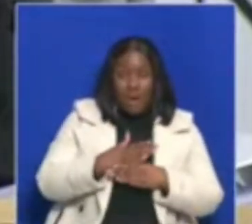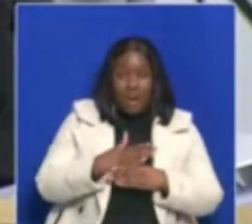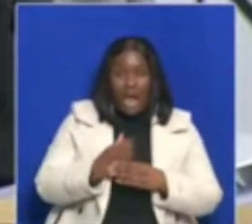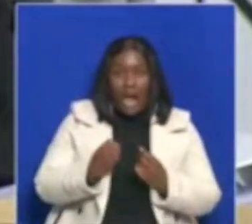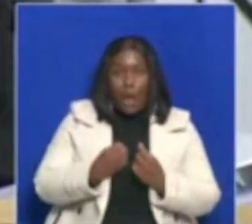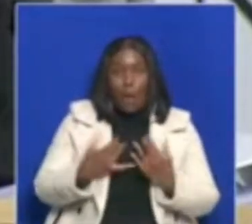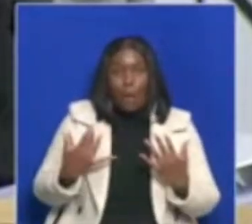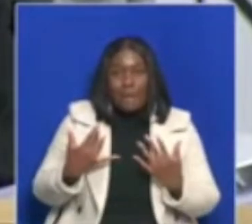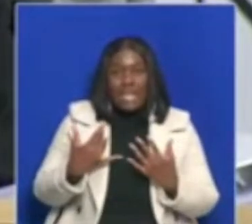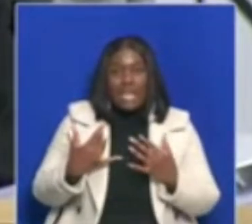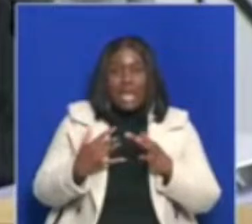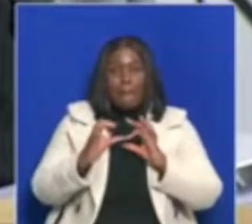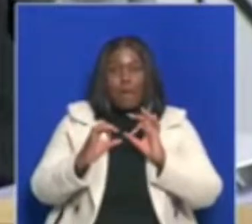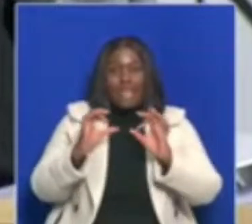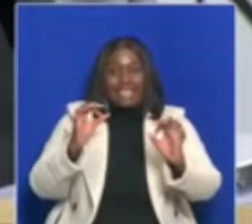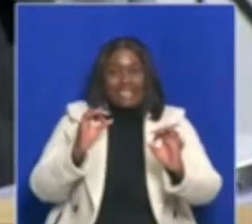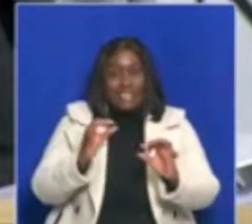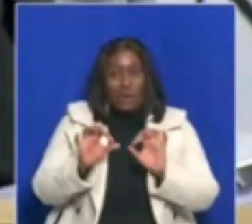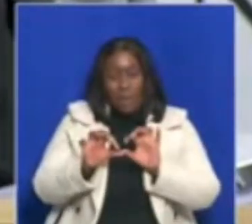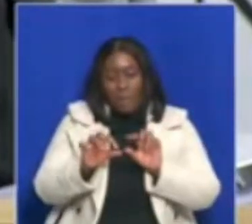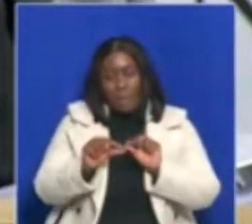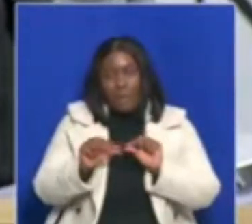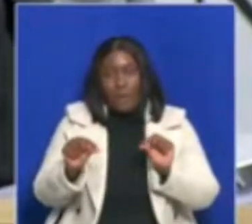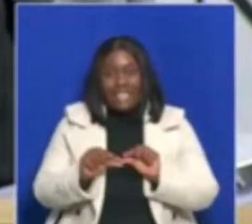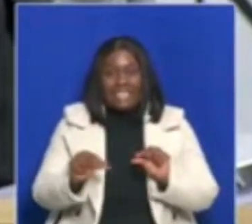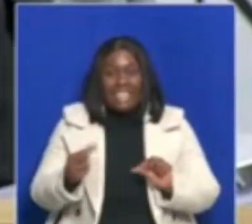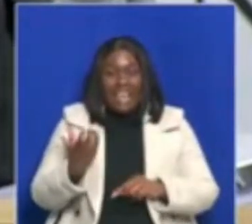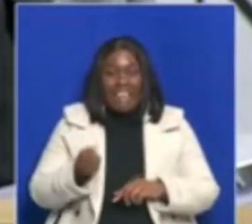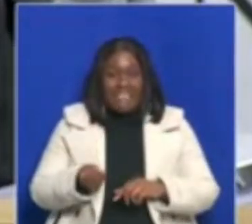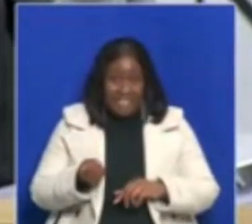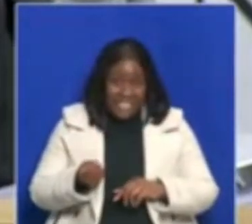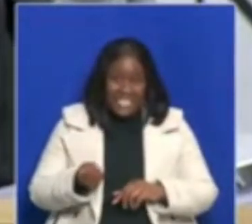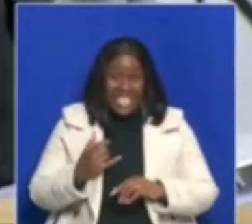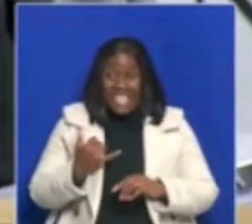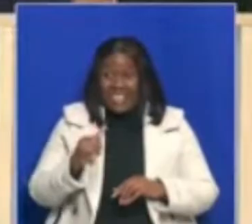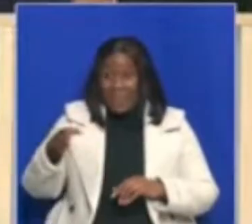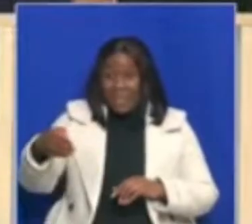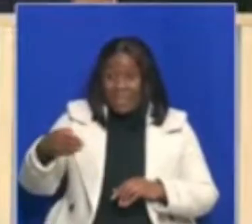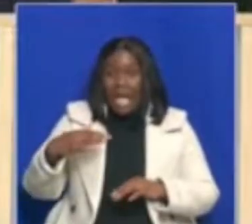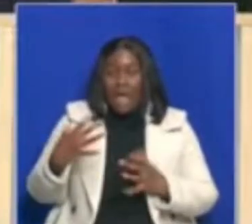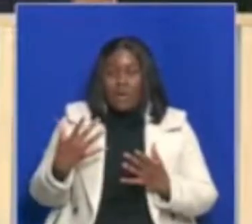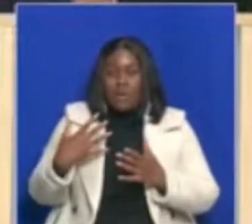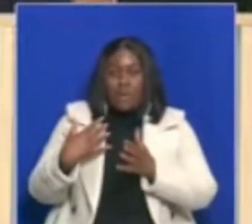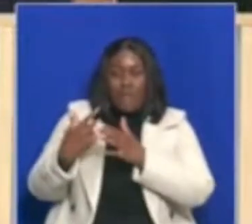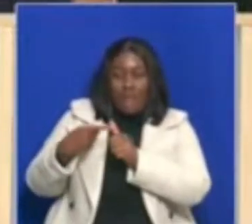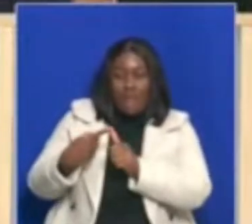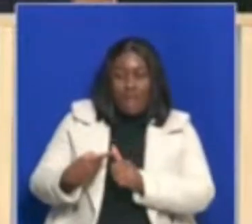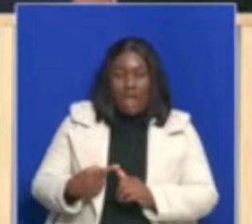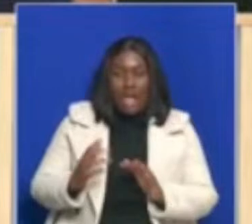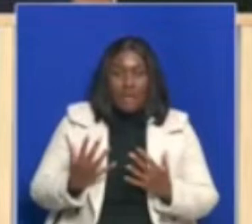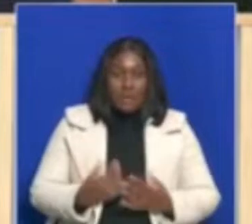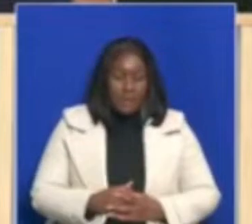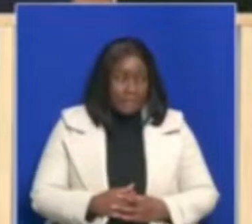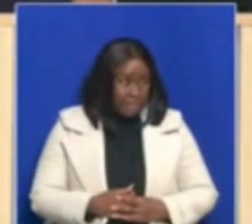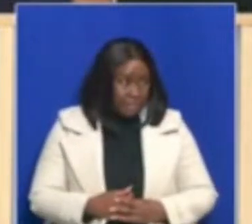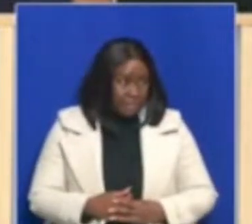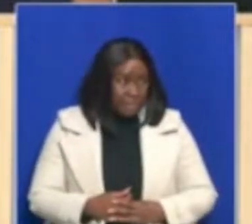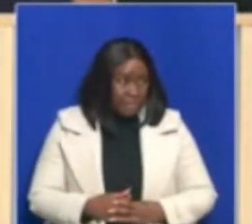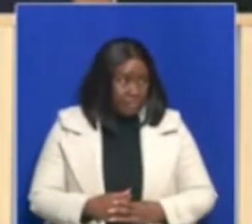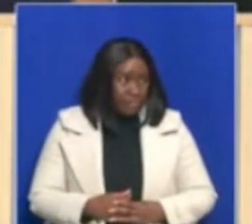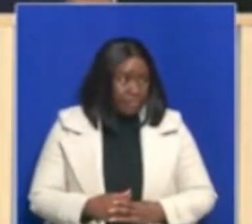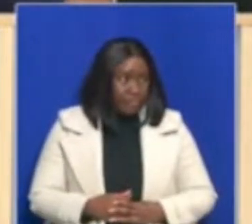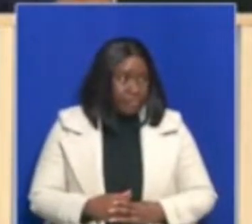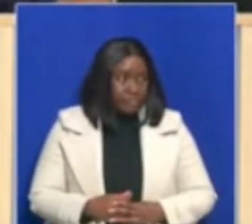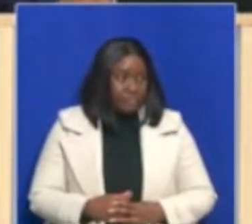very difficult for us to deal with that aspect of investigation. And who is responsible for calling IPID,